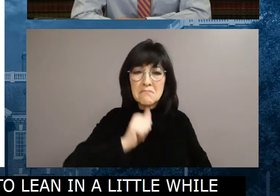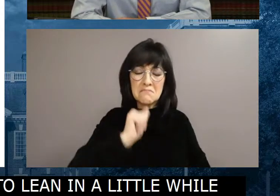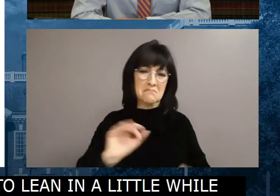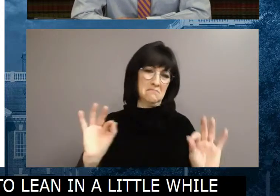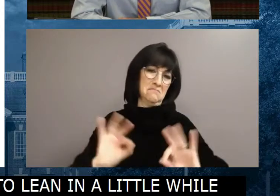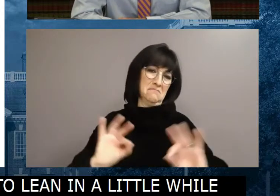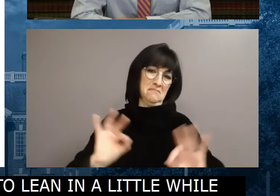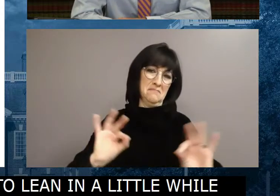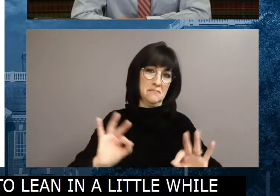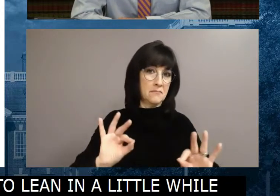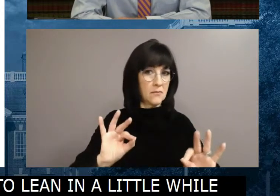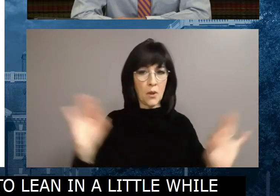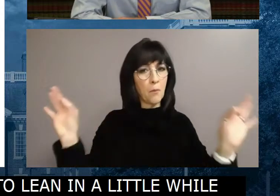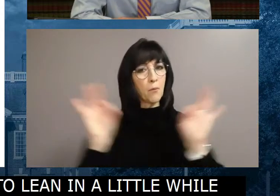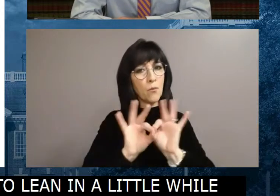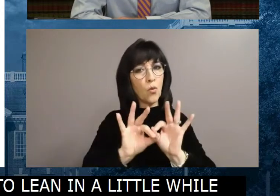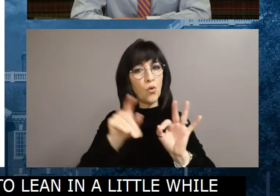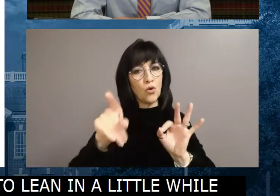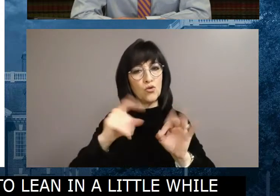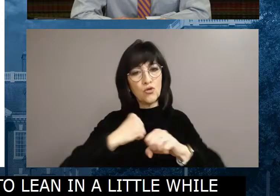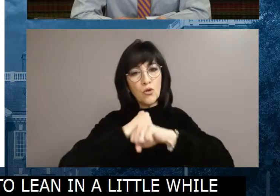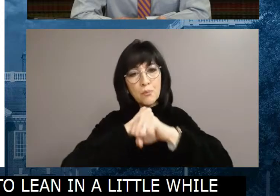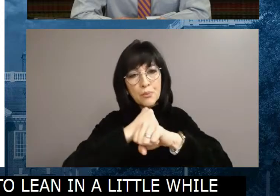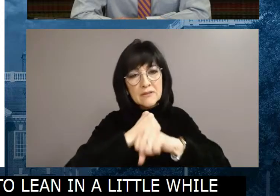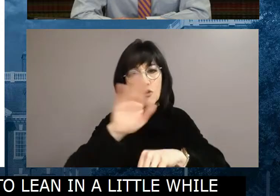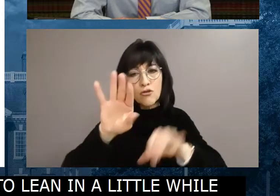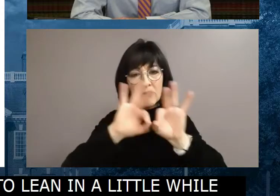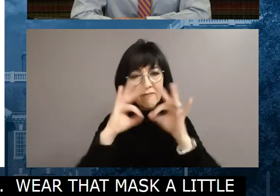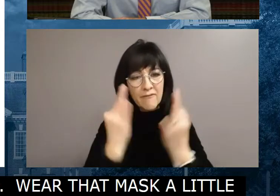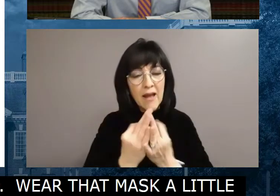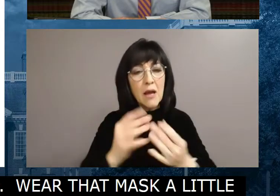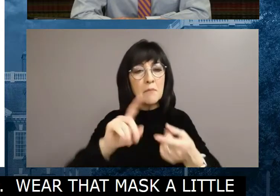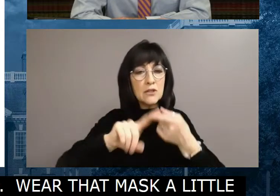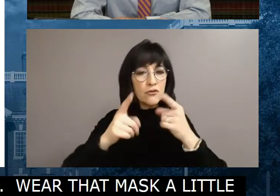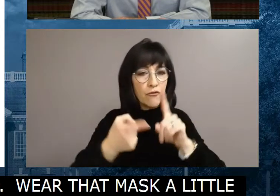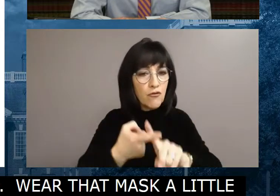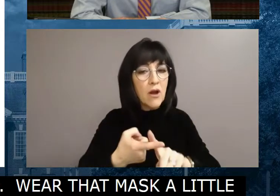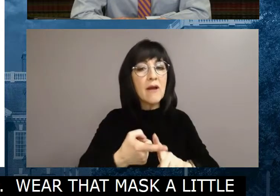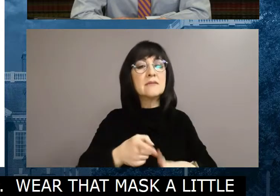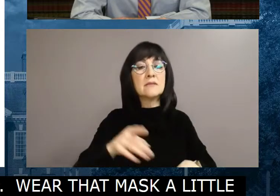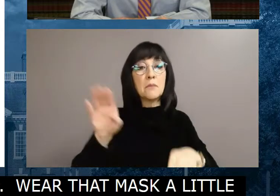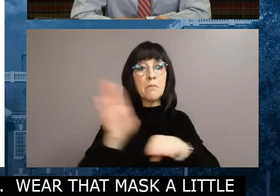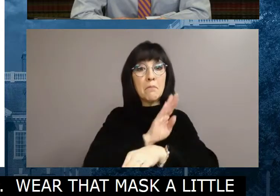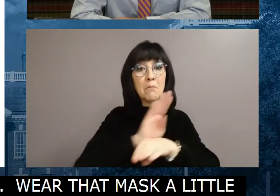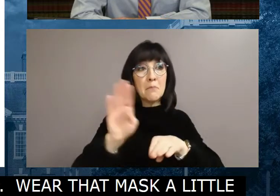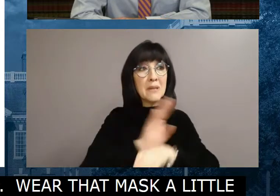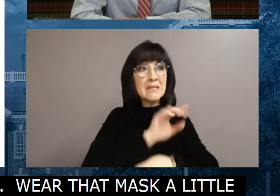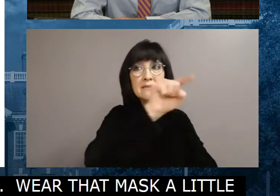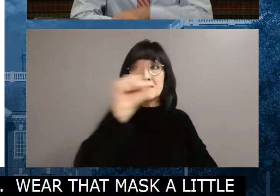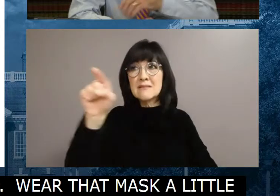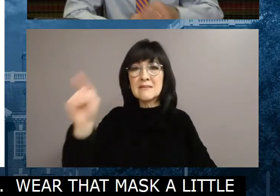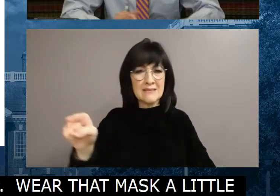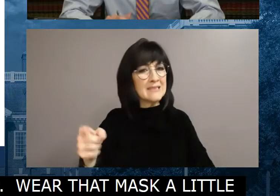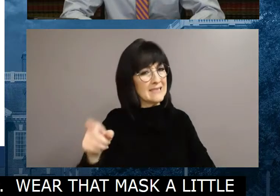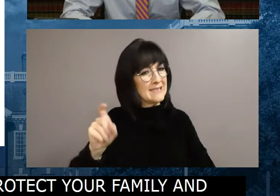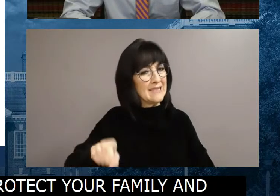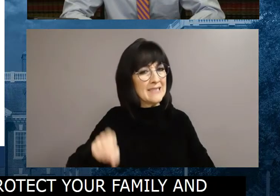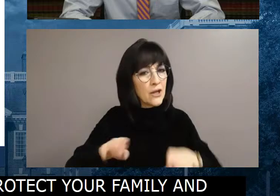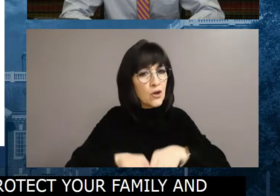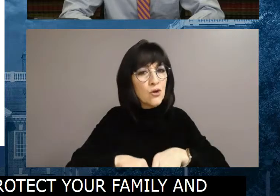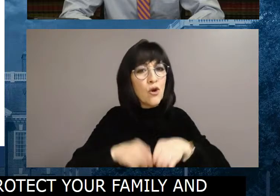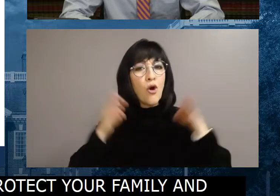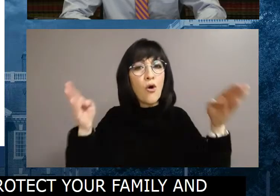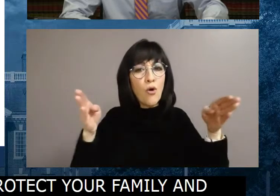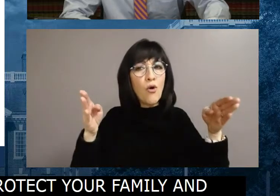your family and friends, and importantly, businesses that need to get back into closer to full operation,